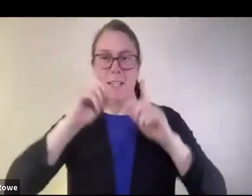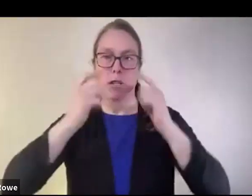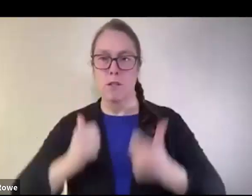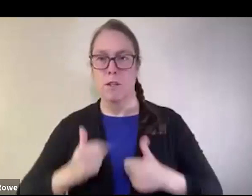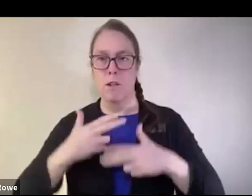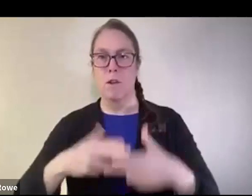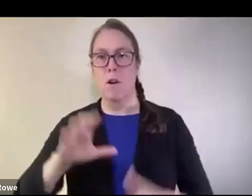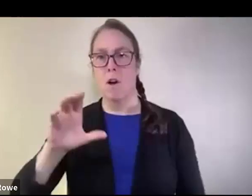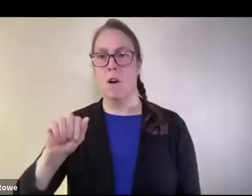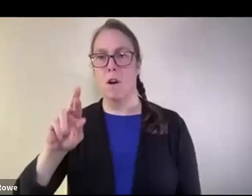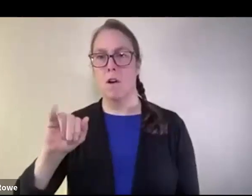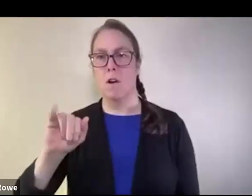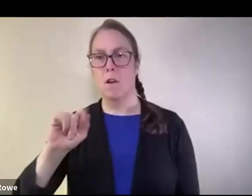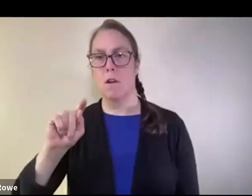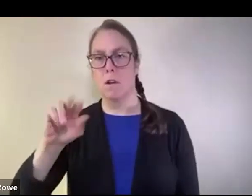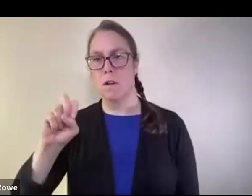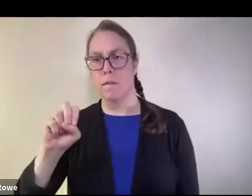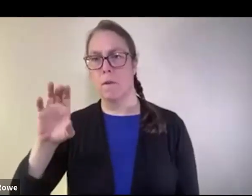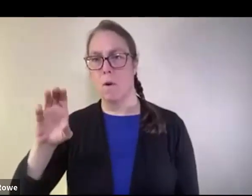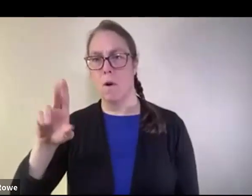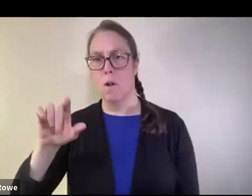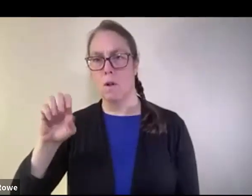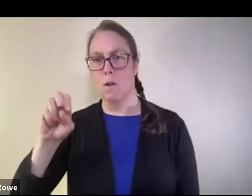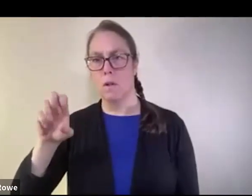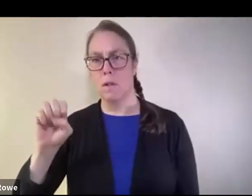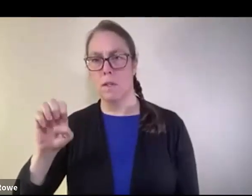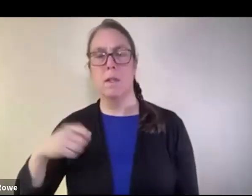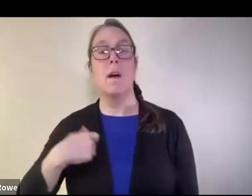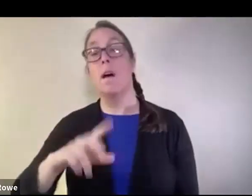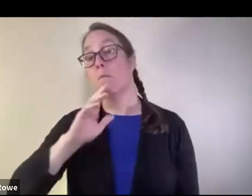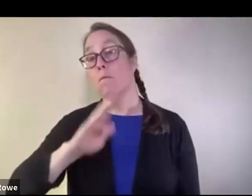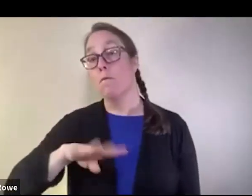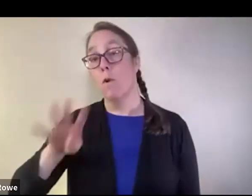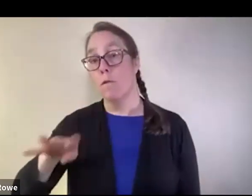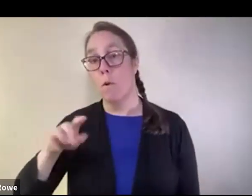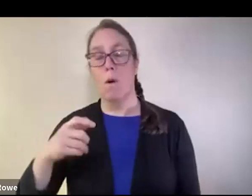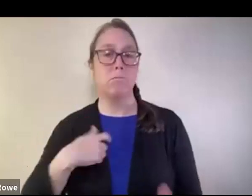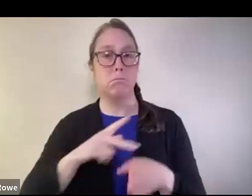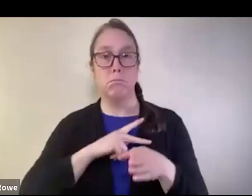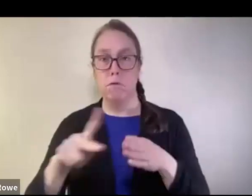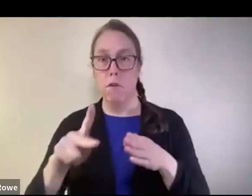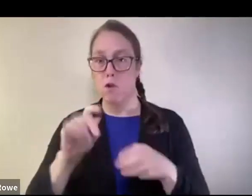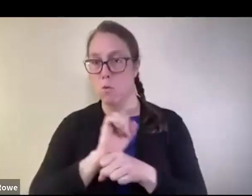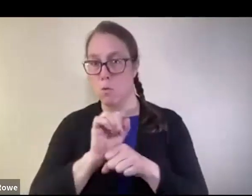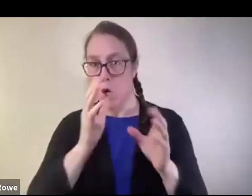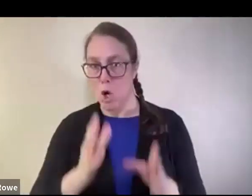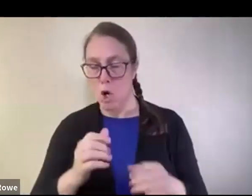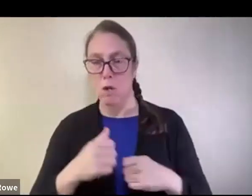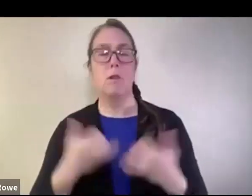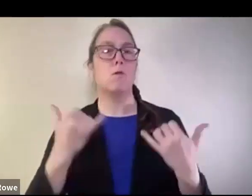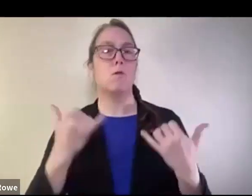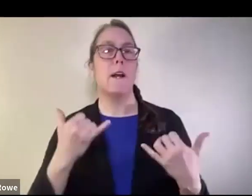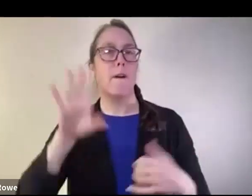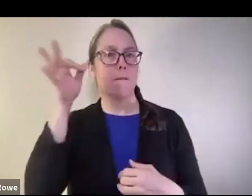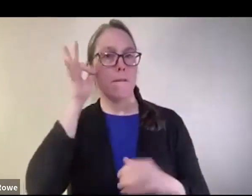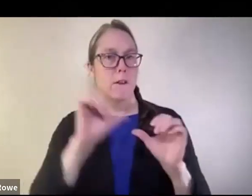Um, I'm 44 years old, professional working. I currently am I'm a federal agent with